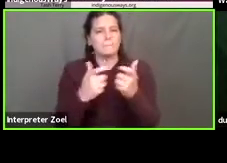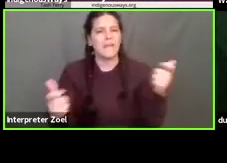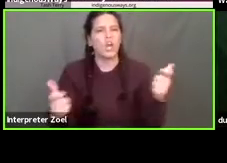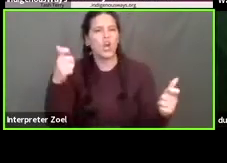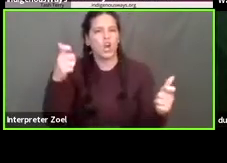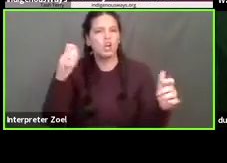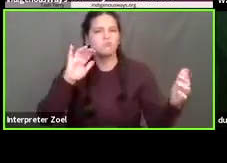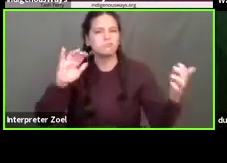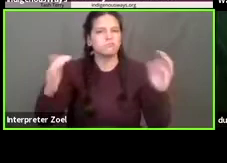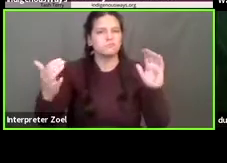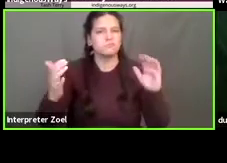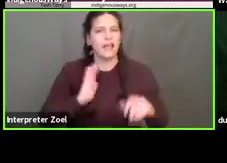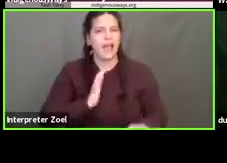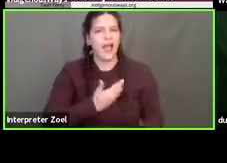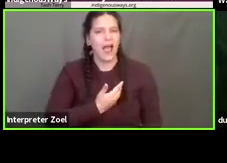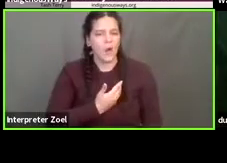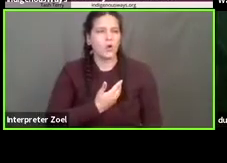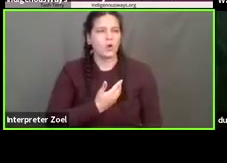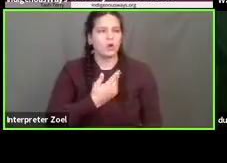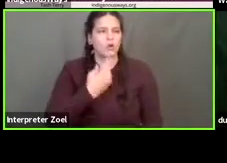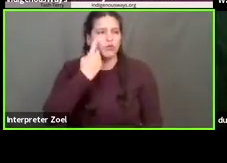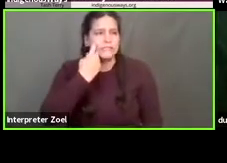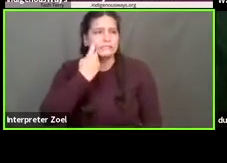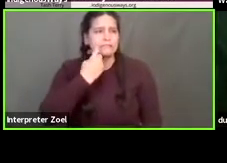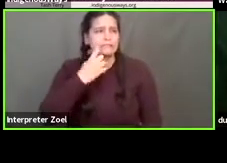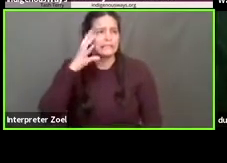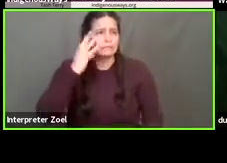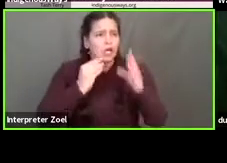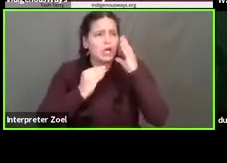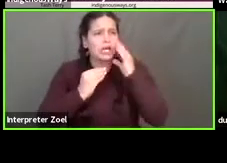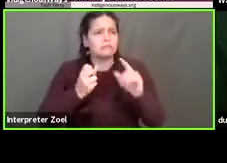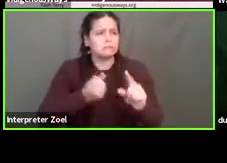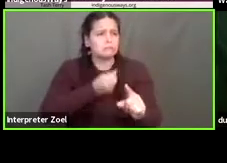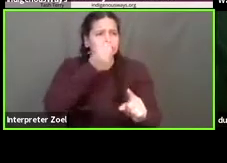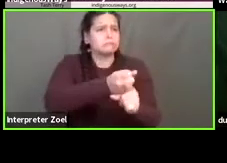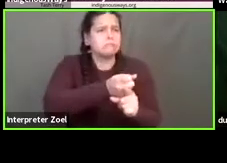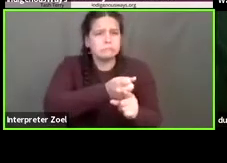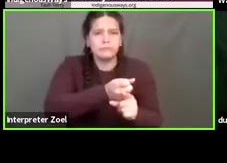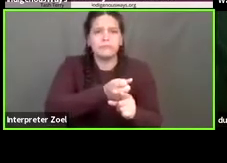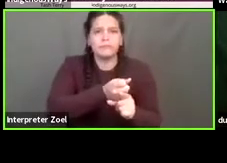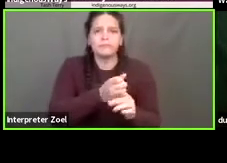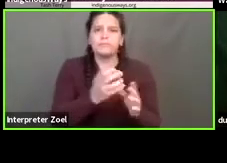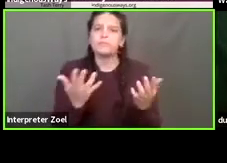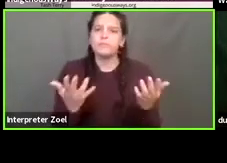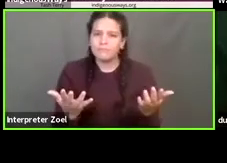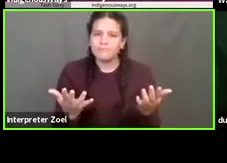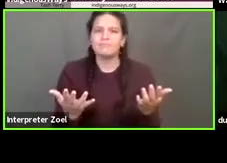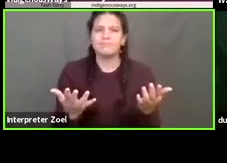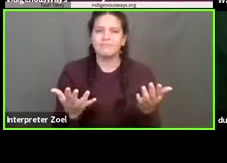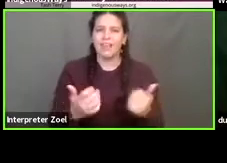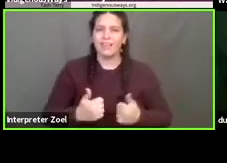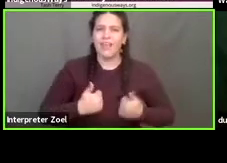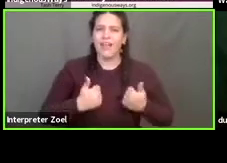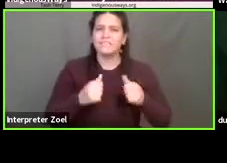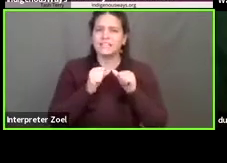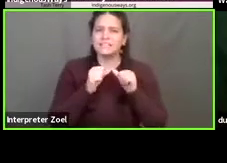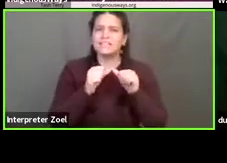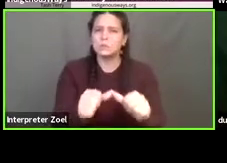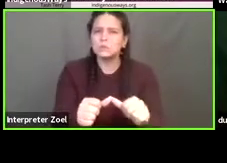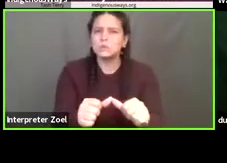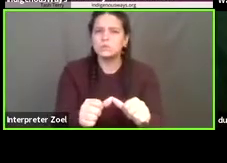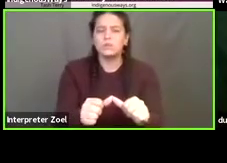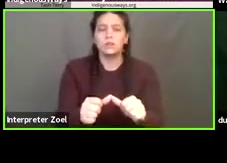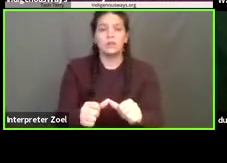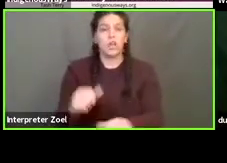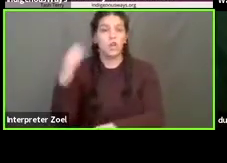than what just happened to us or just happened to a relative. You know, the life continues. When that tree falls